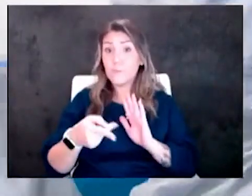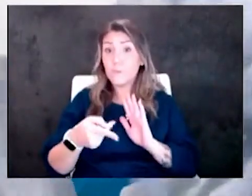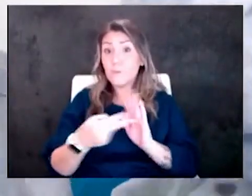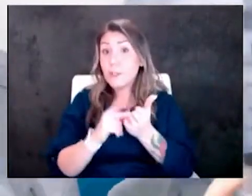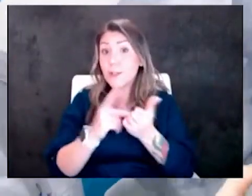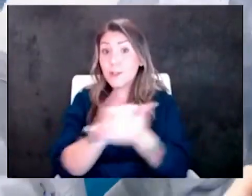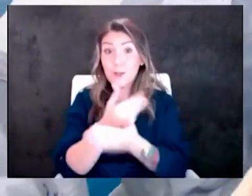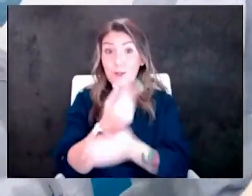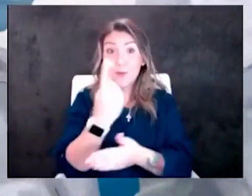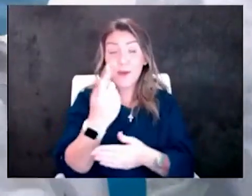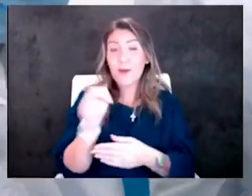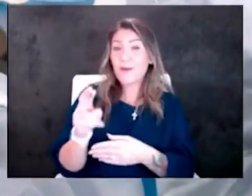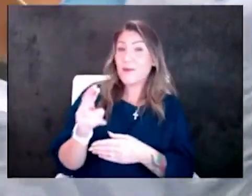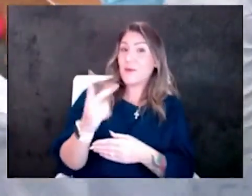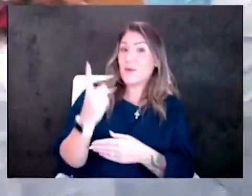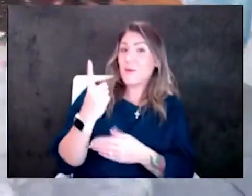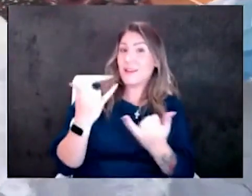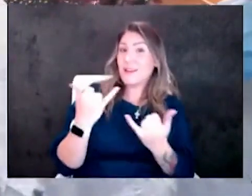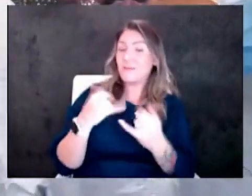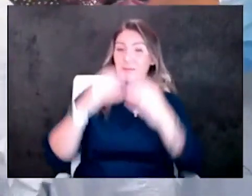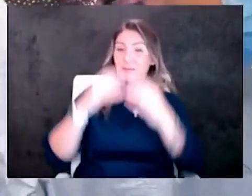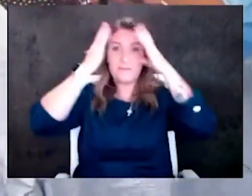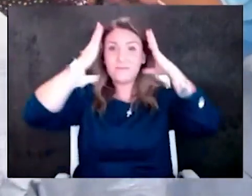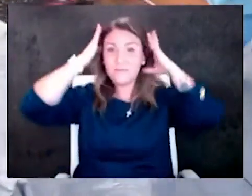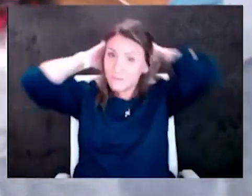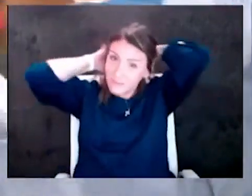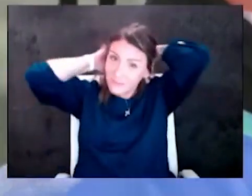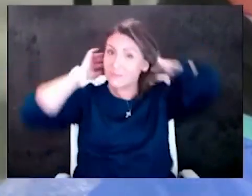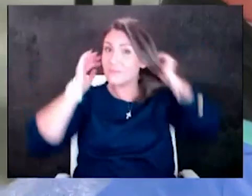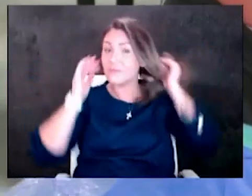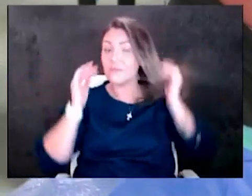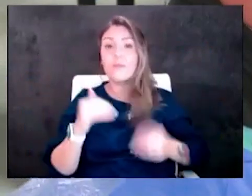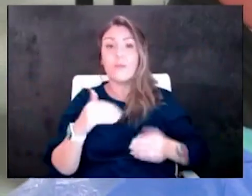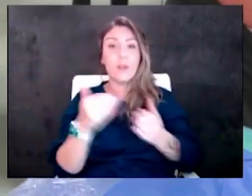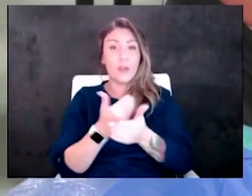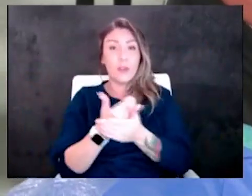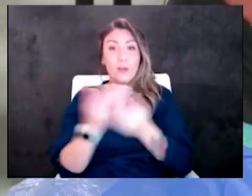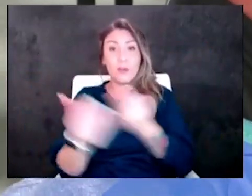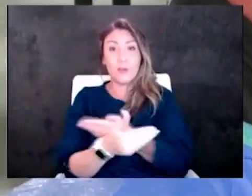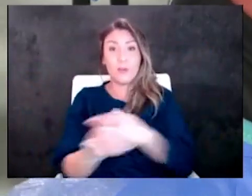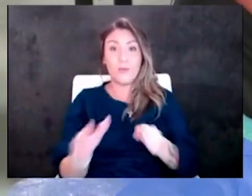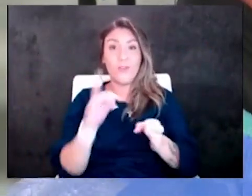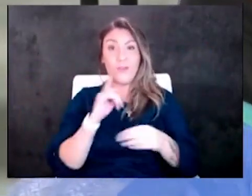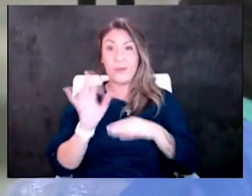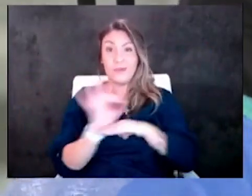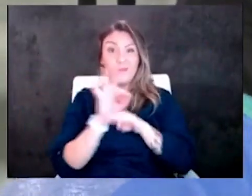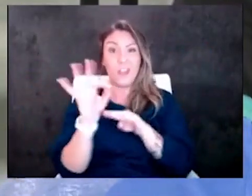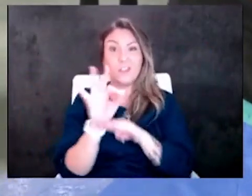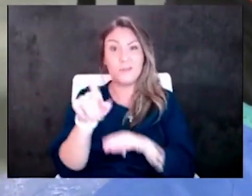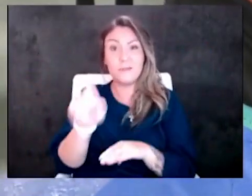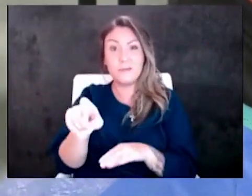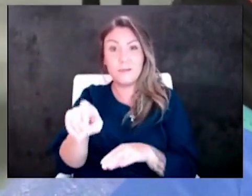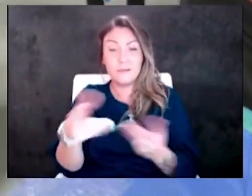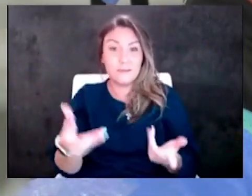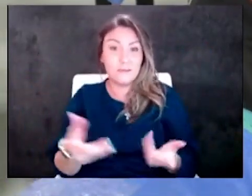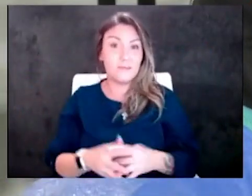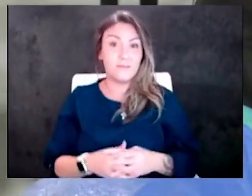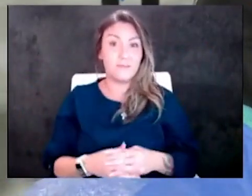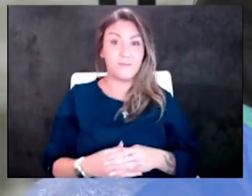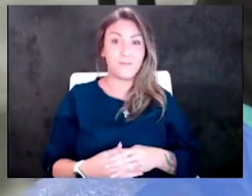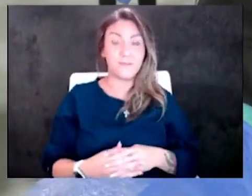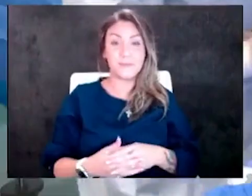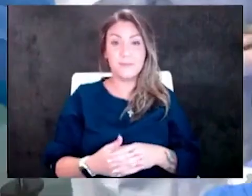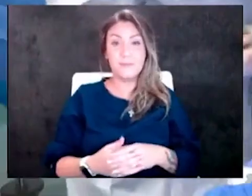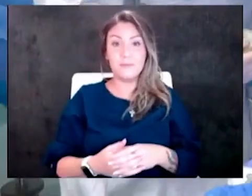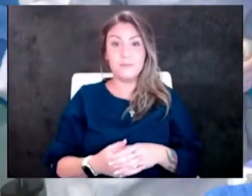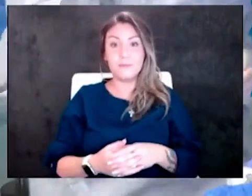Yeah. Well, the new room was just a function of necessity. The volume of